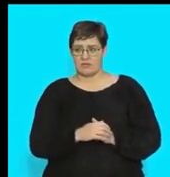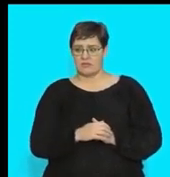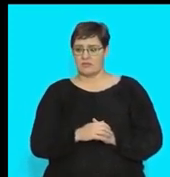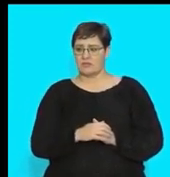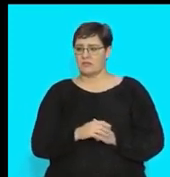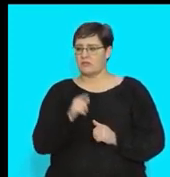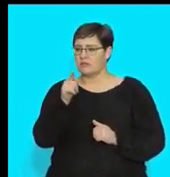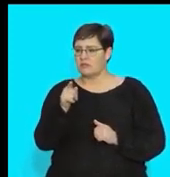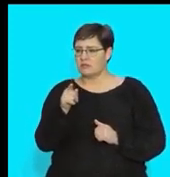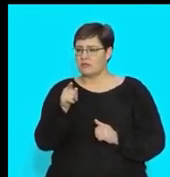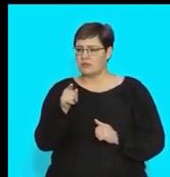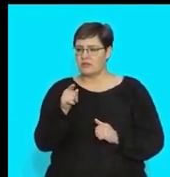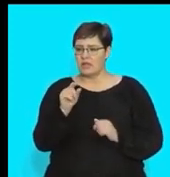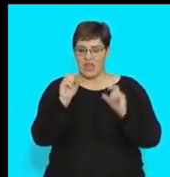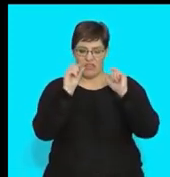Okay.